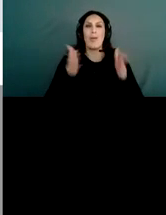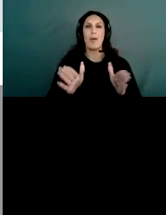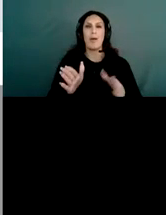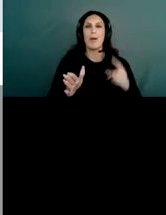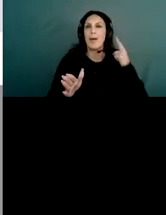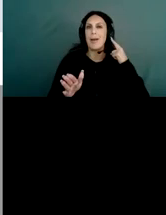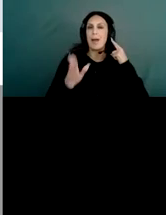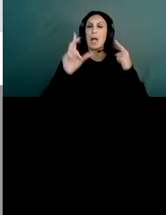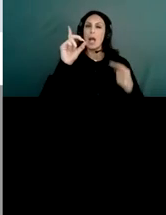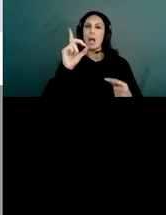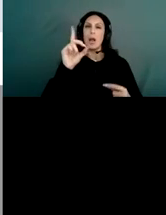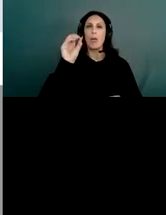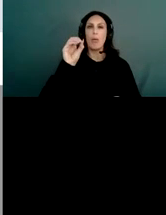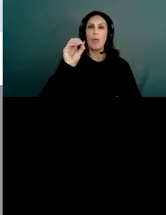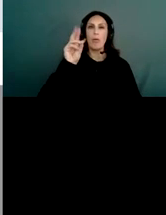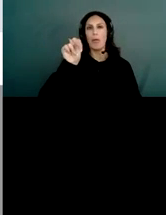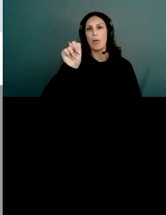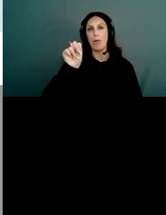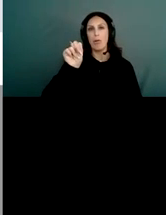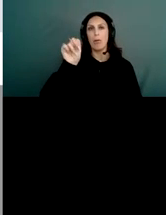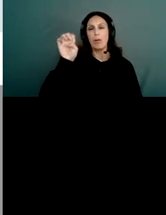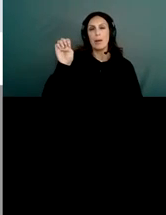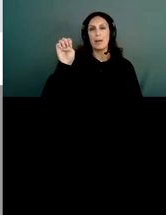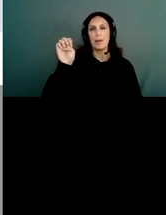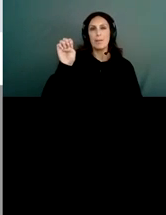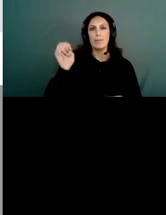O, N, E. Done.